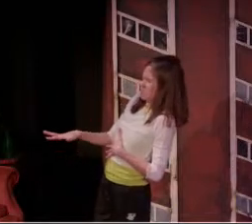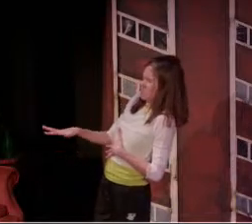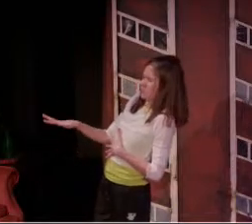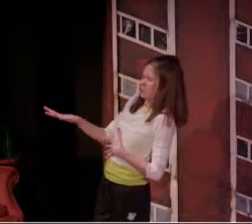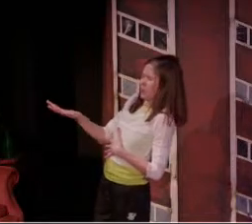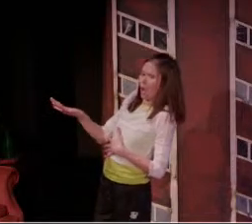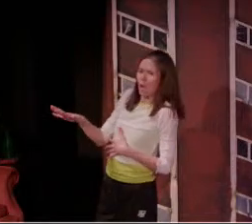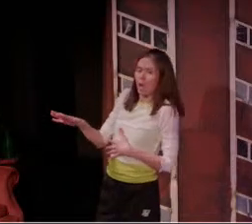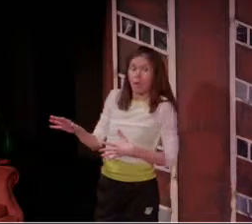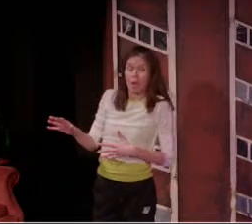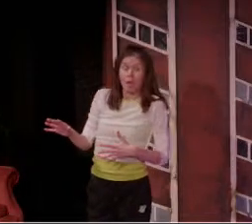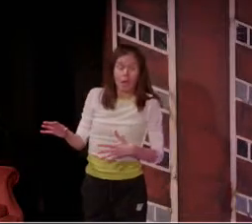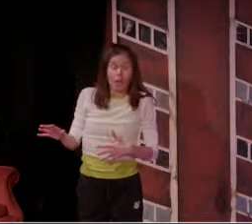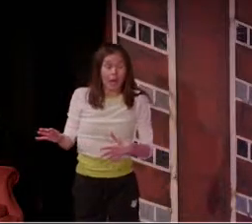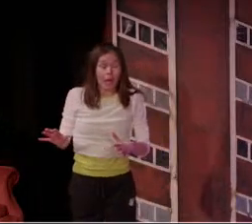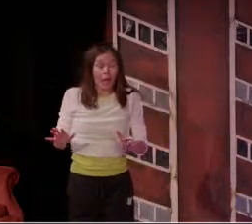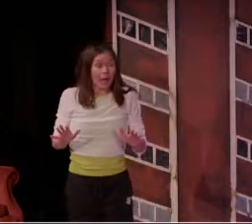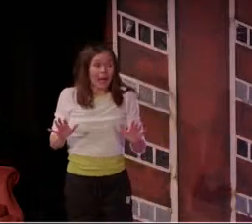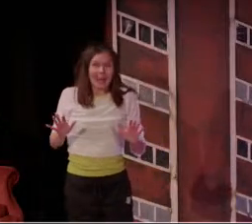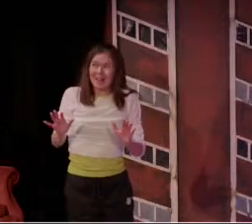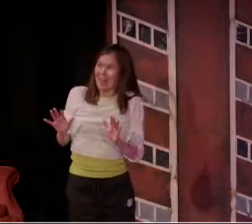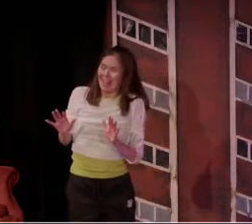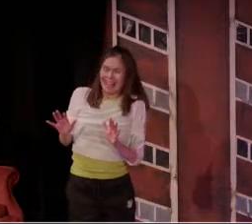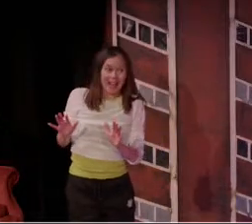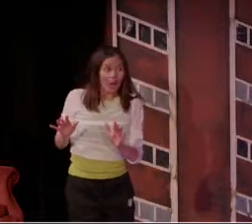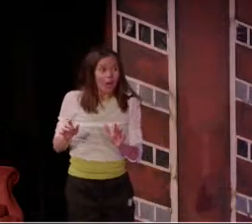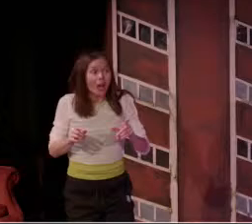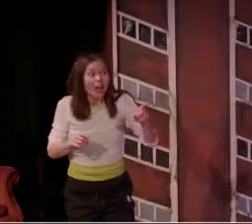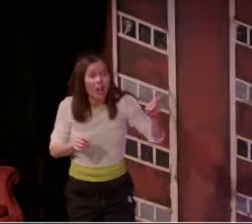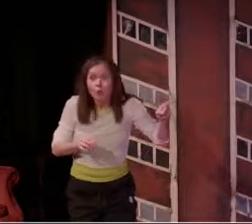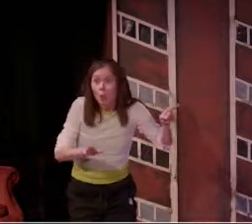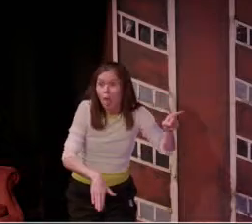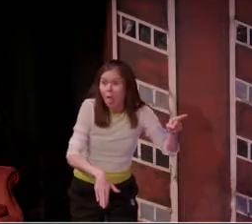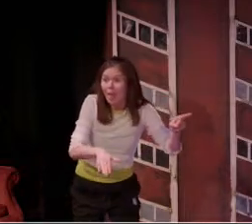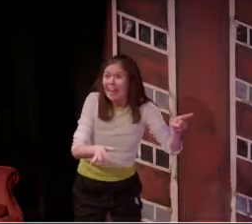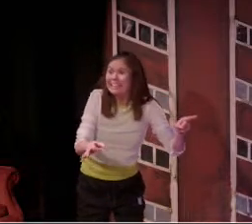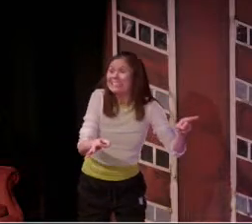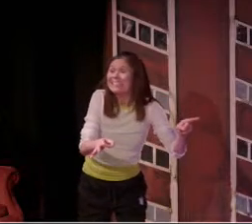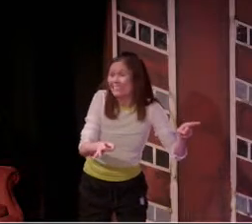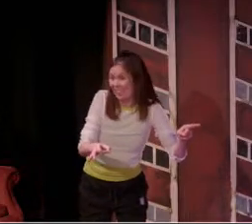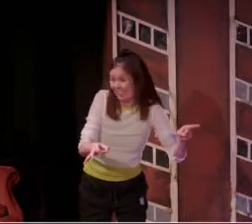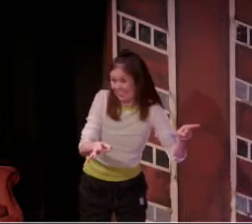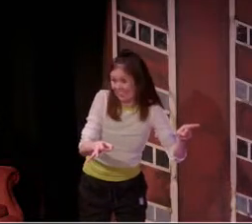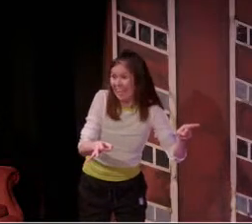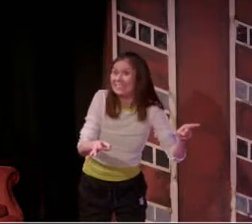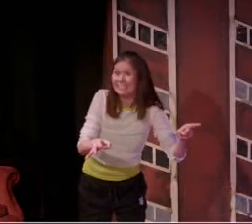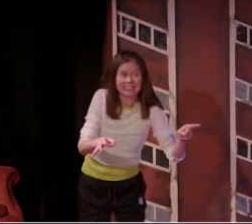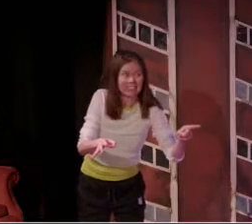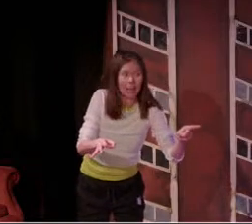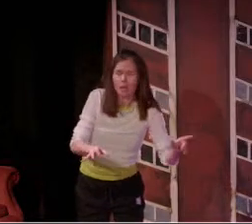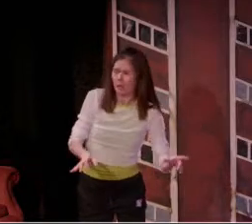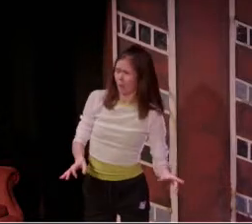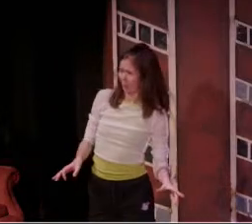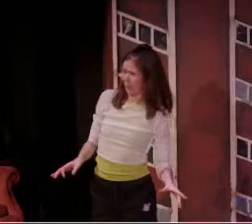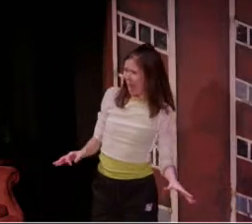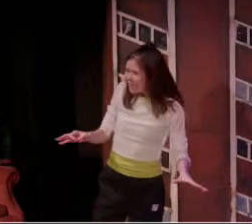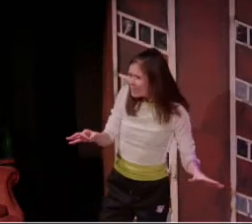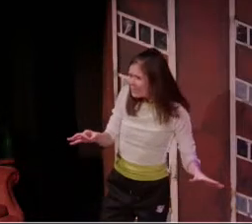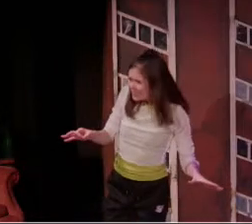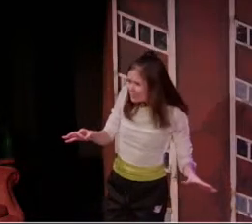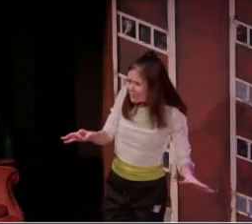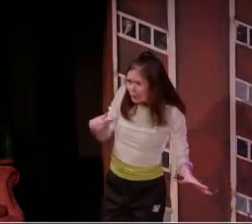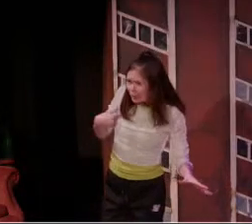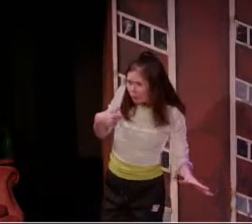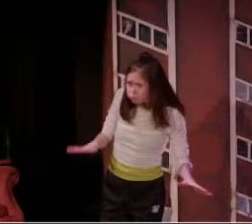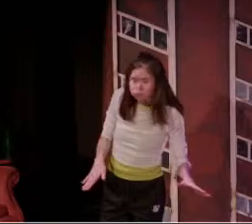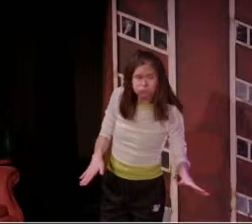If it please, you're from the city, sir? Oh, well. Whether it please me or not, I am from the city.